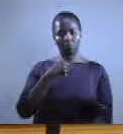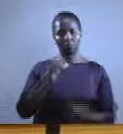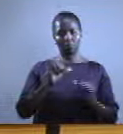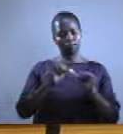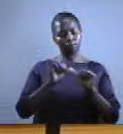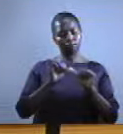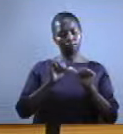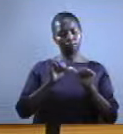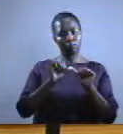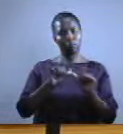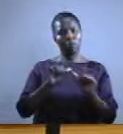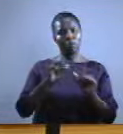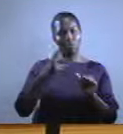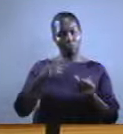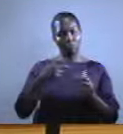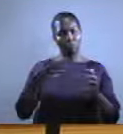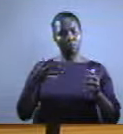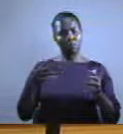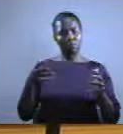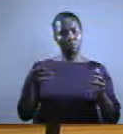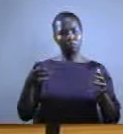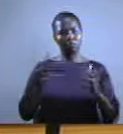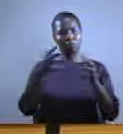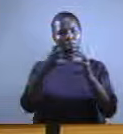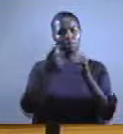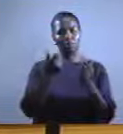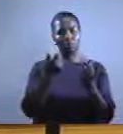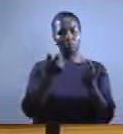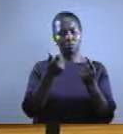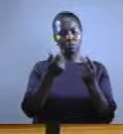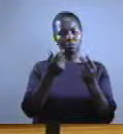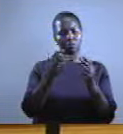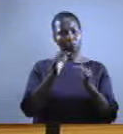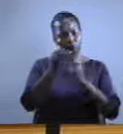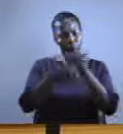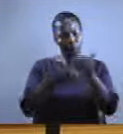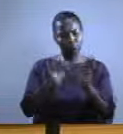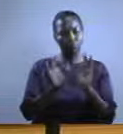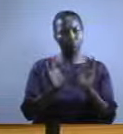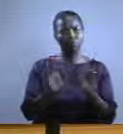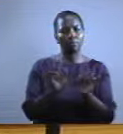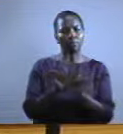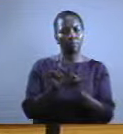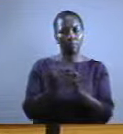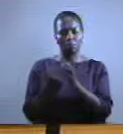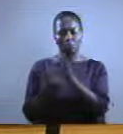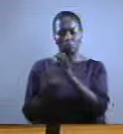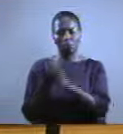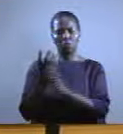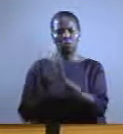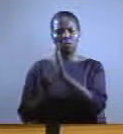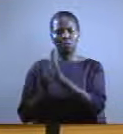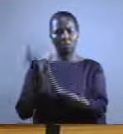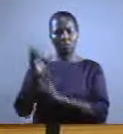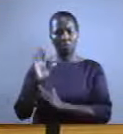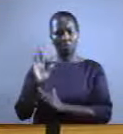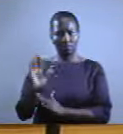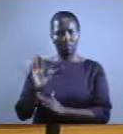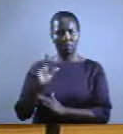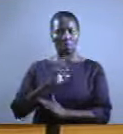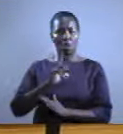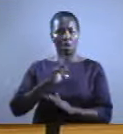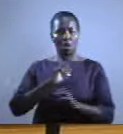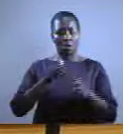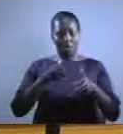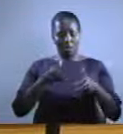en ontwikkeling te bevorder, waar sonder buitelandse direkte beleggings vir werkskepping nie kan plaasvind